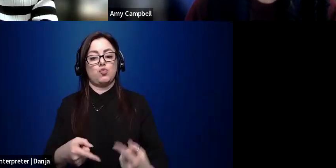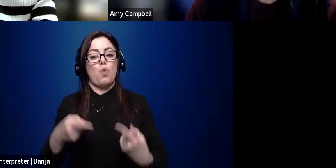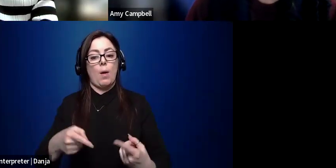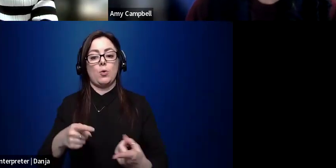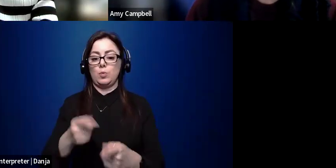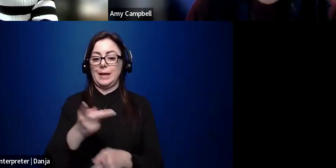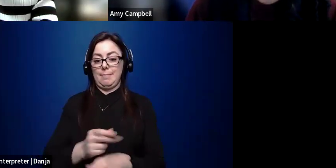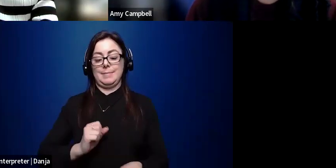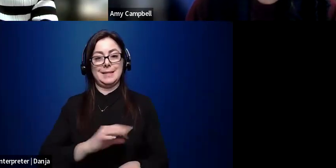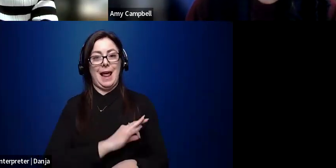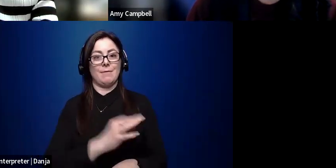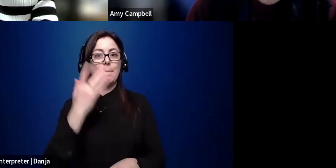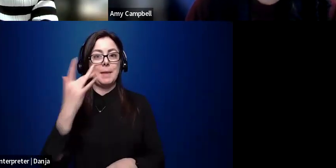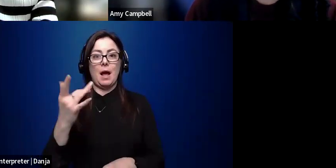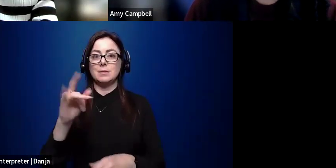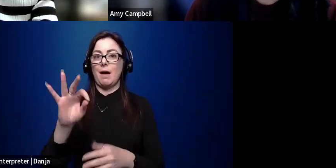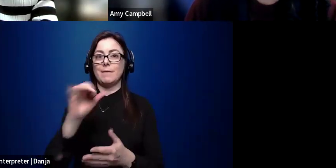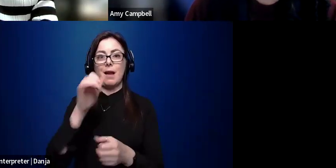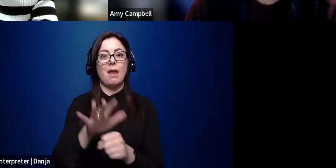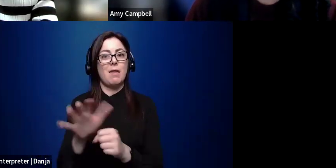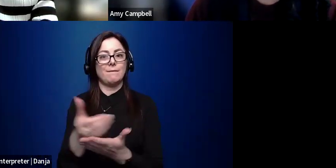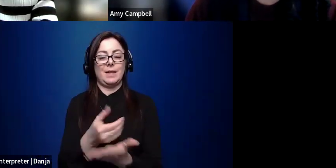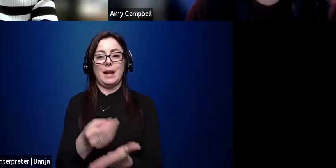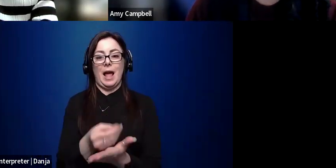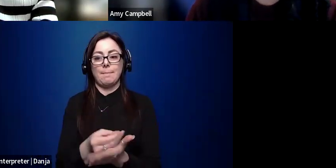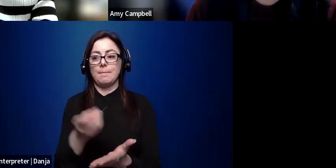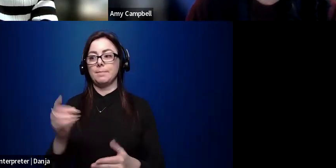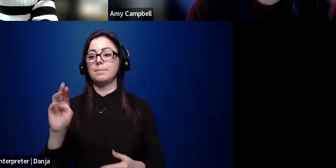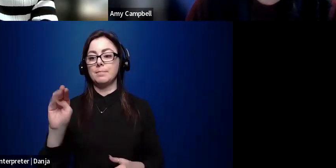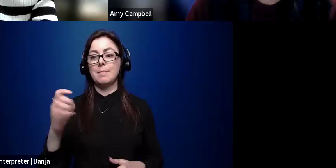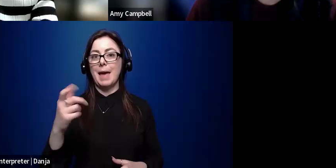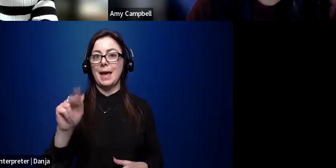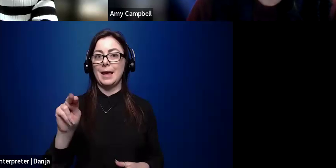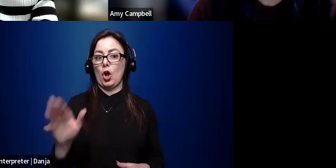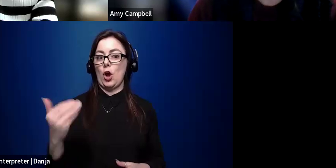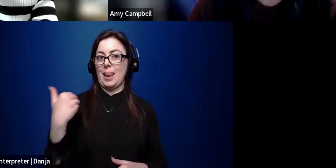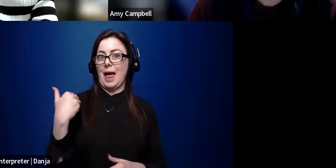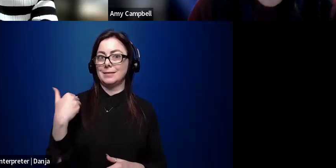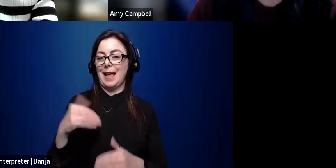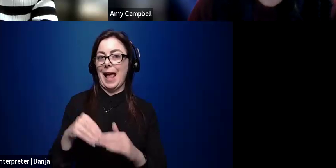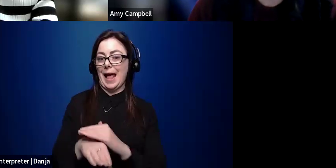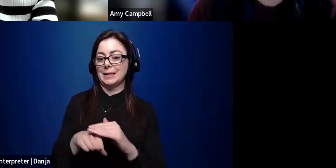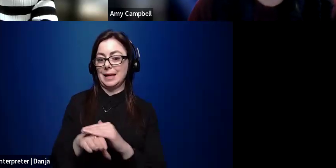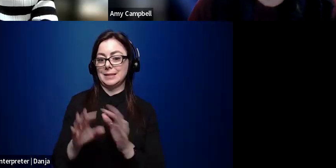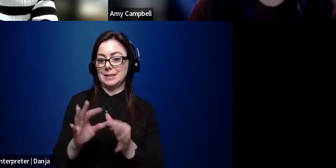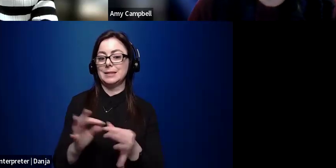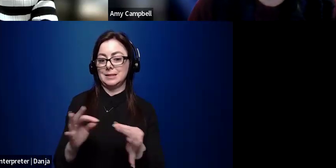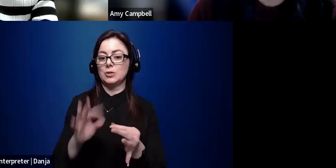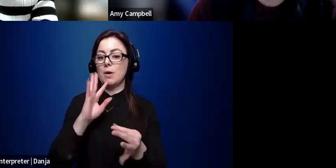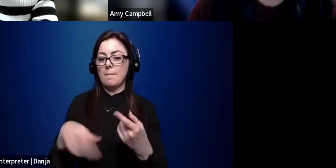what happens when you cut pay to providers. It means less access and more turnover in staff for